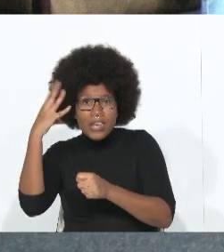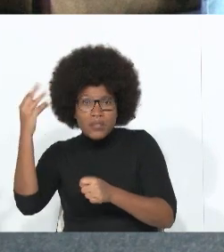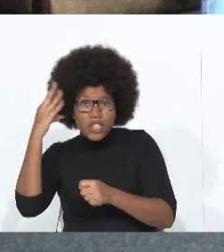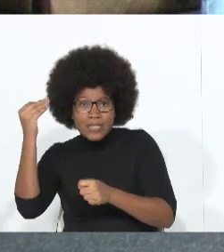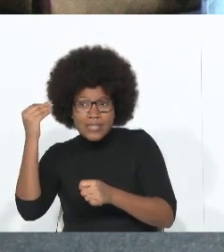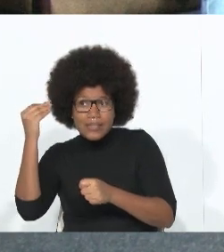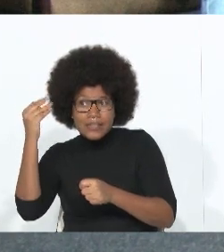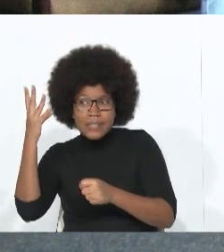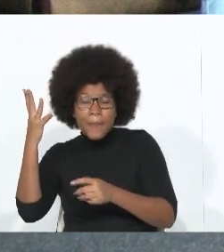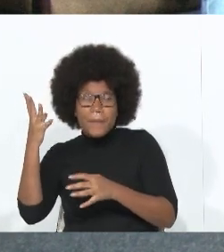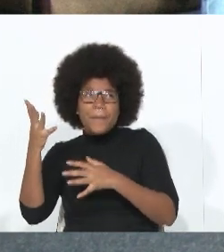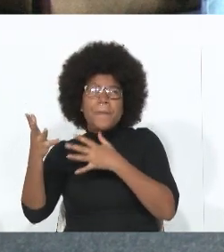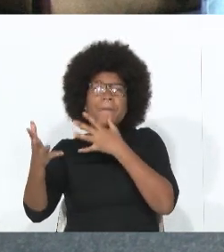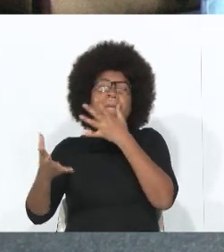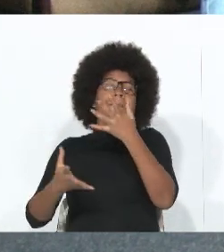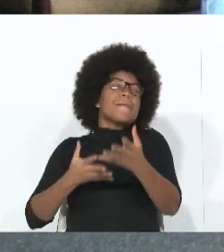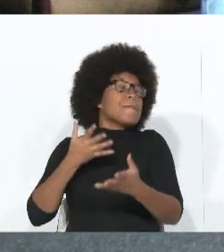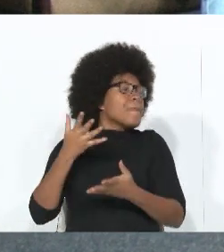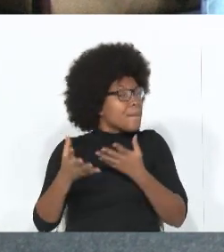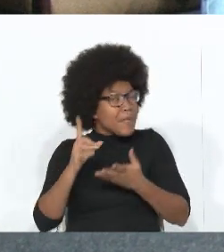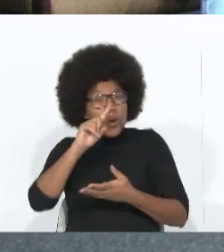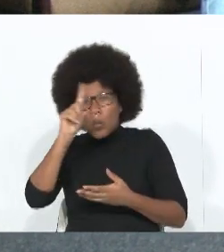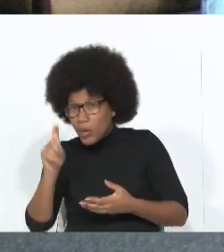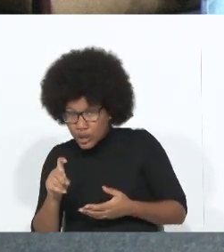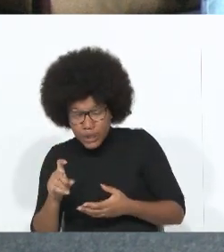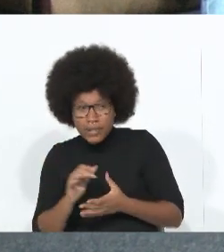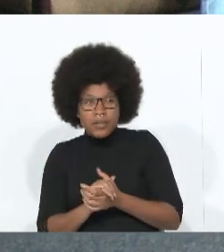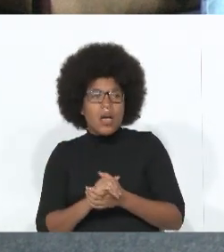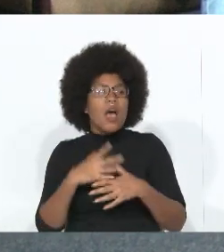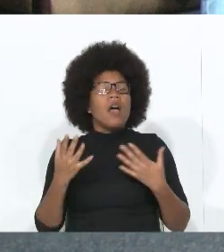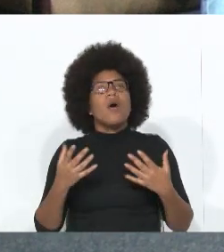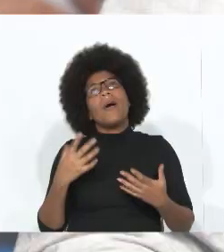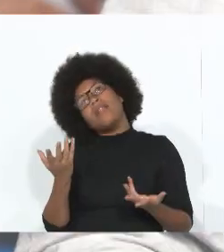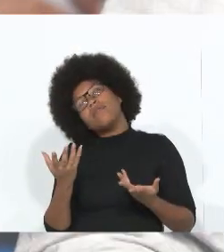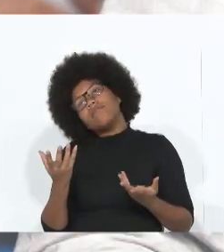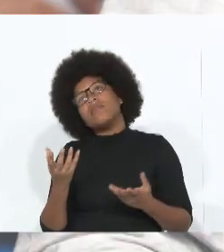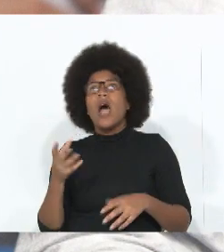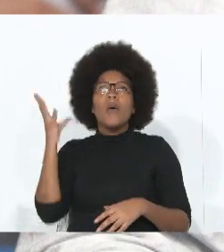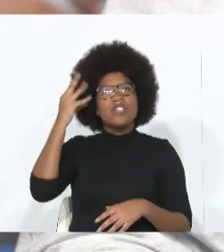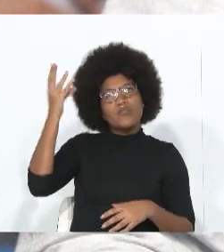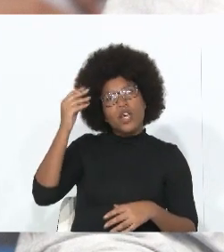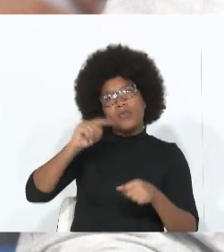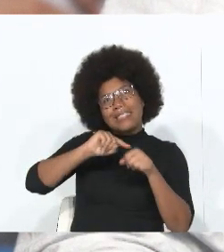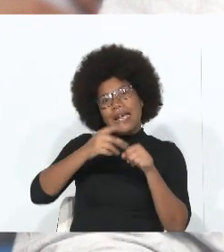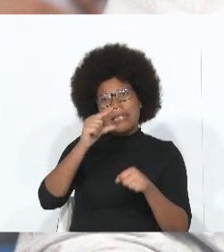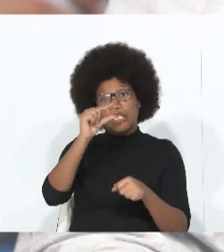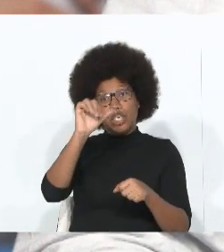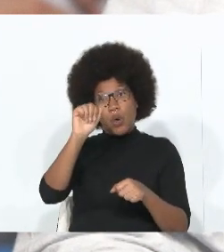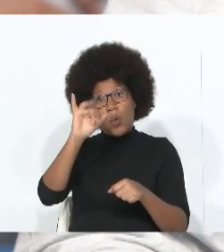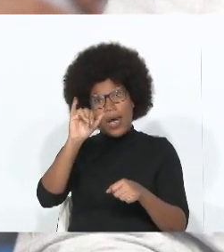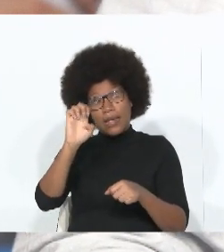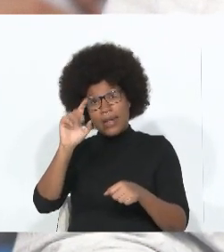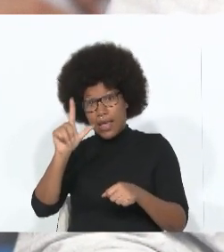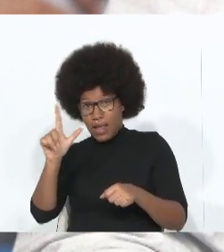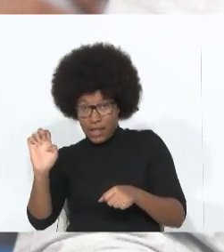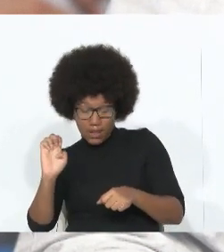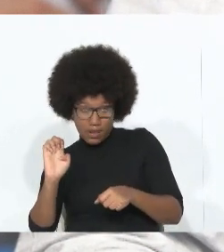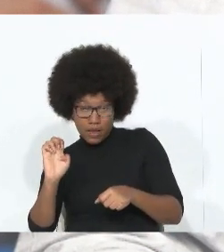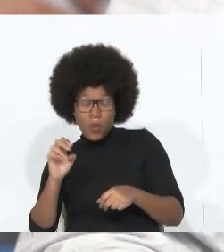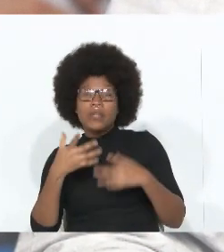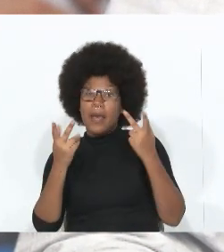Our experience. Because I don't know if people make enough noise about getting locals. When we started GAL in 2004, our experience was that people